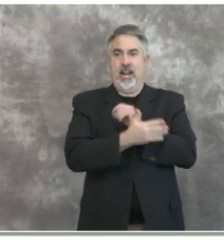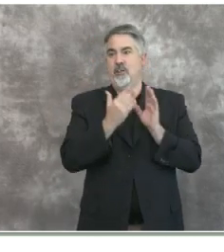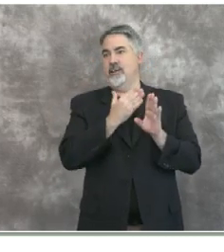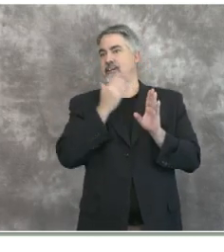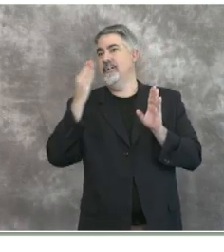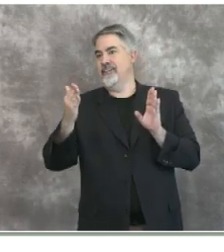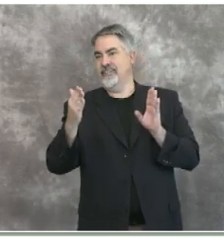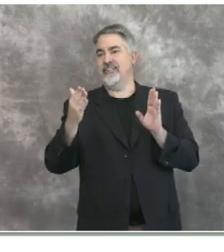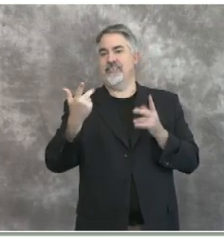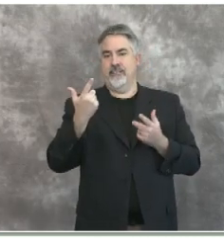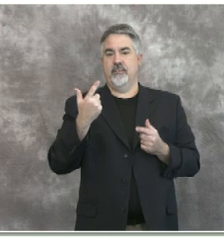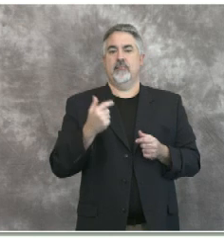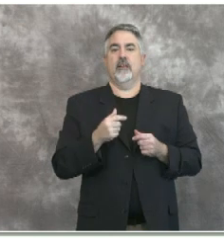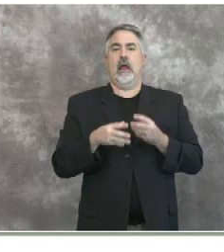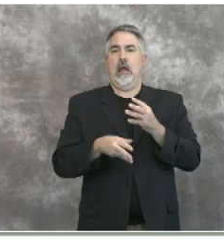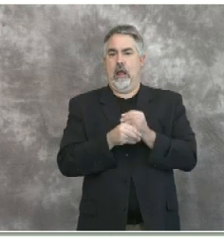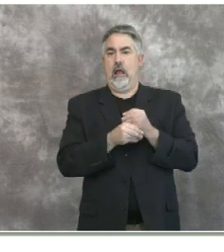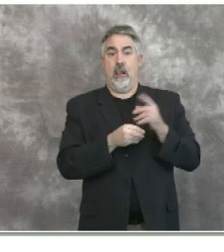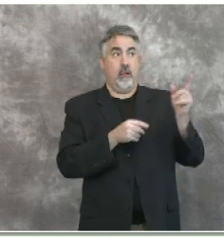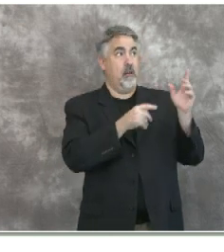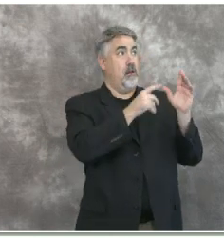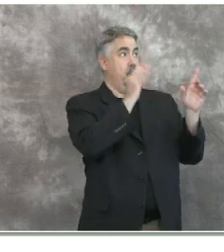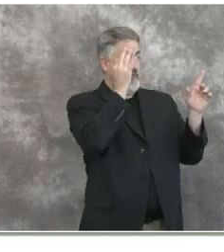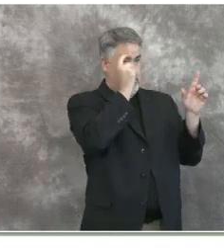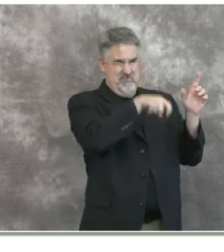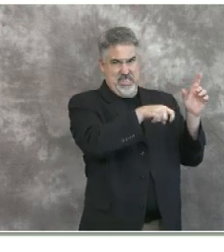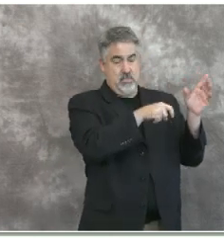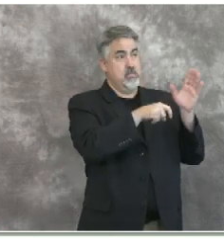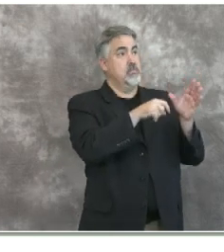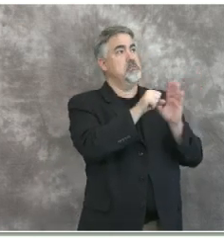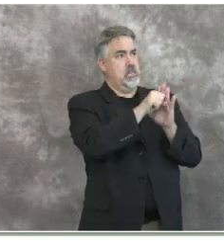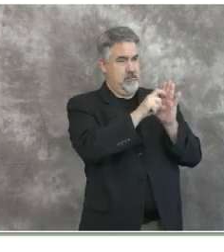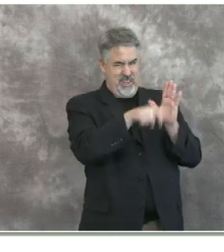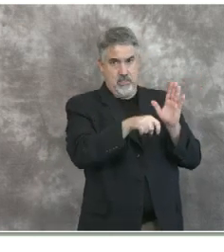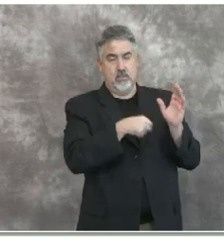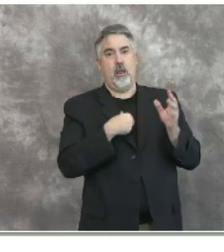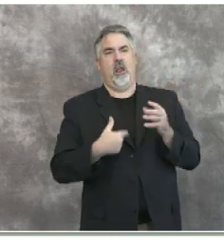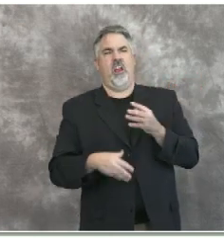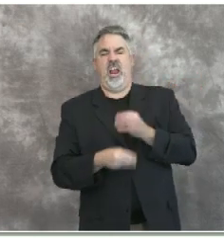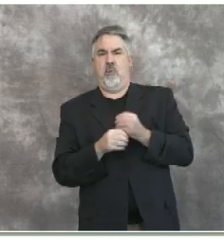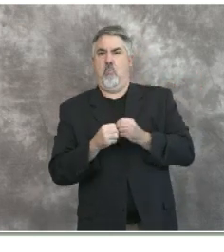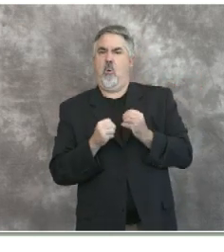testing opportunities. And the Laboratory